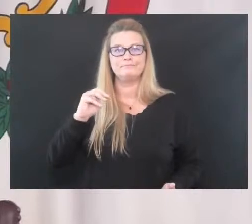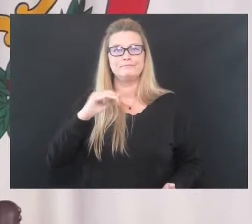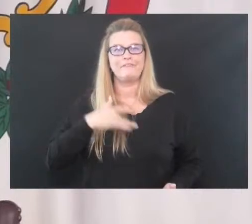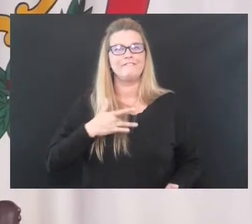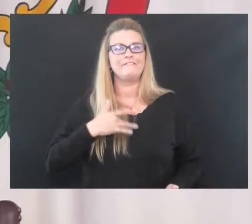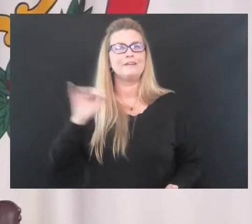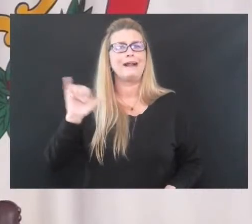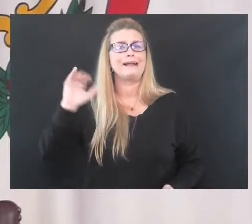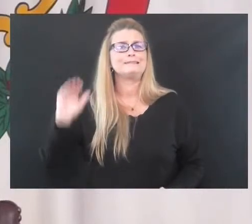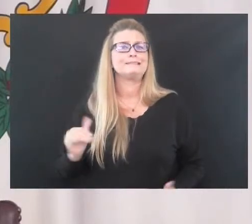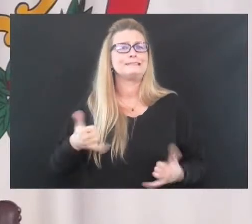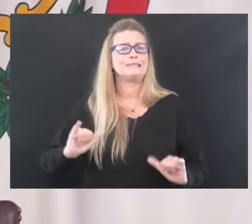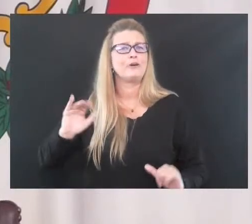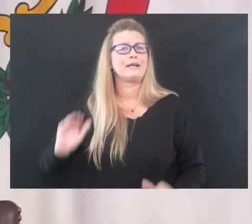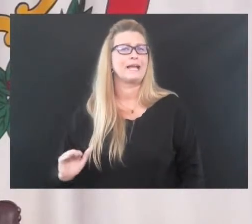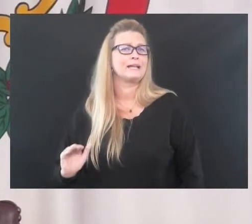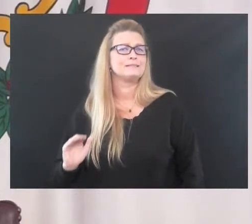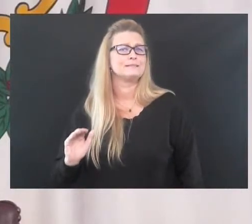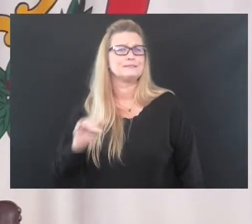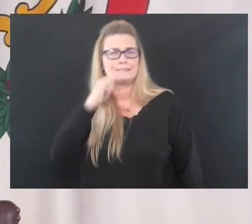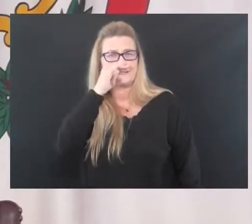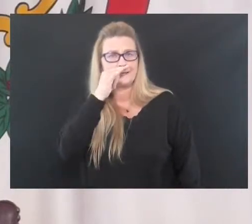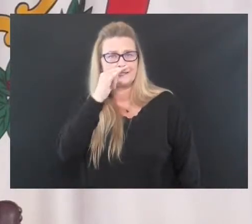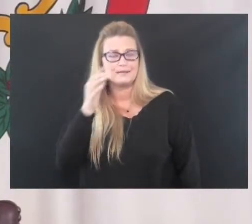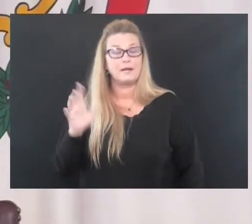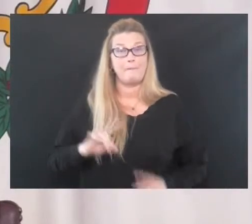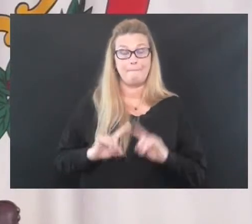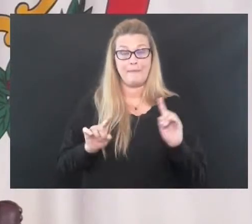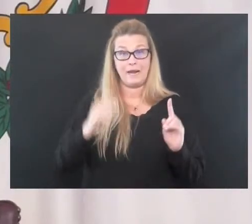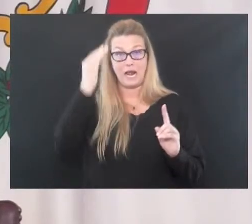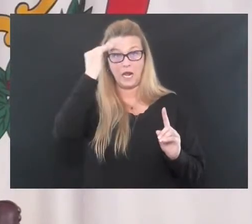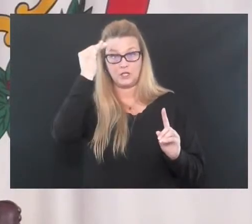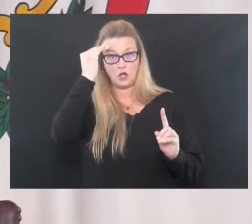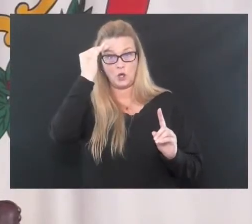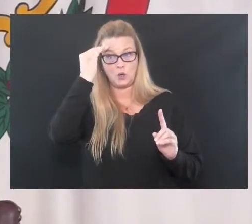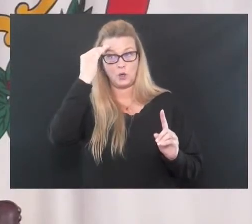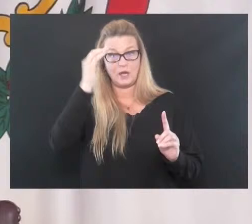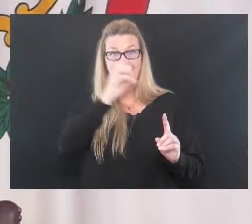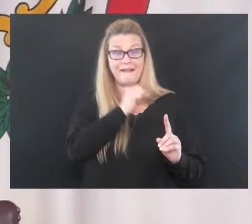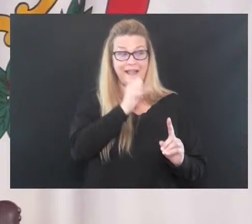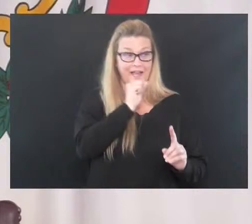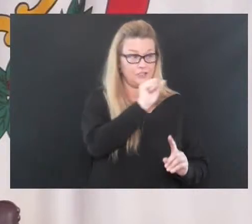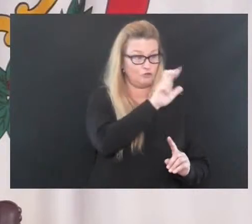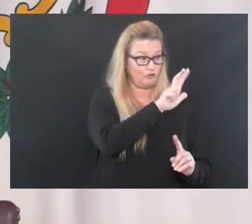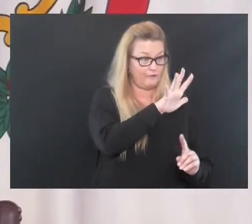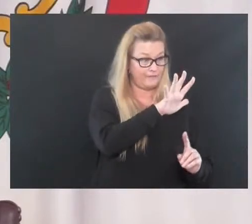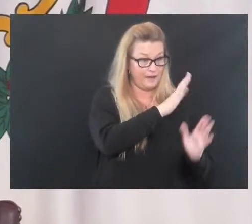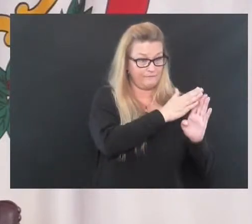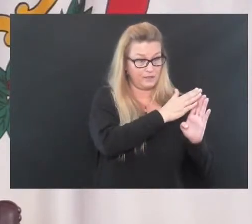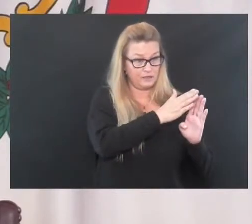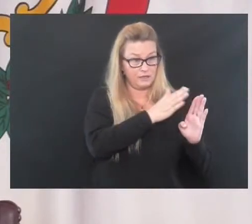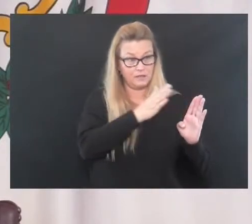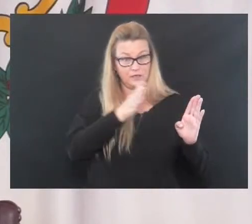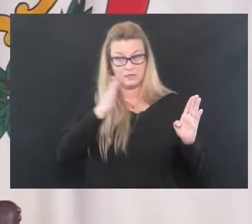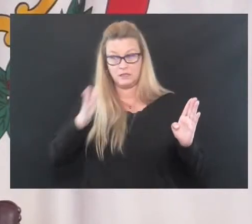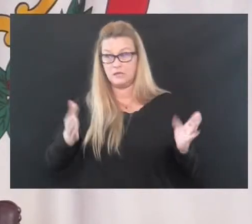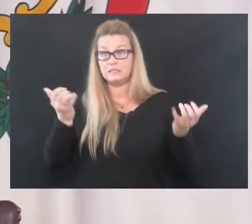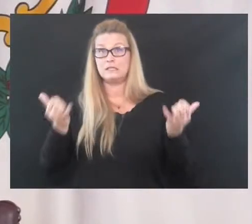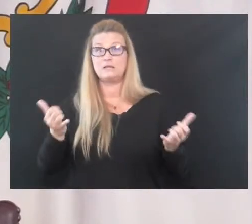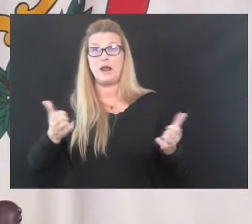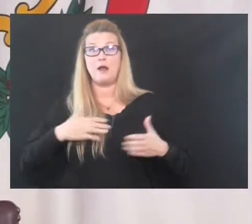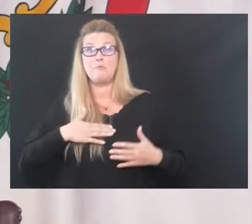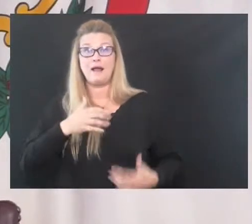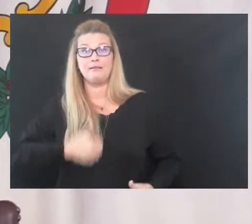way. But I know this. I know from age 35 to now where I am today,